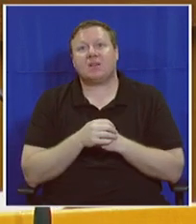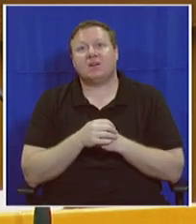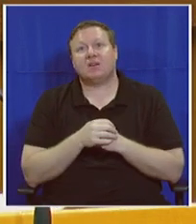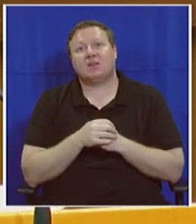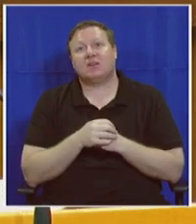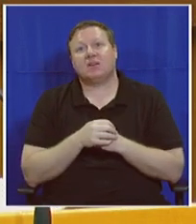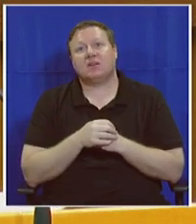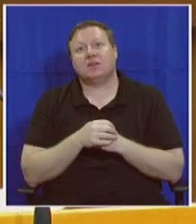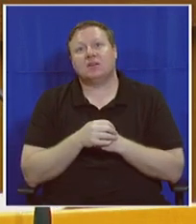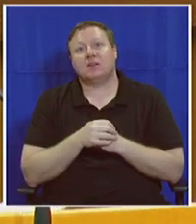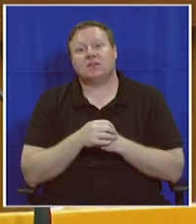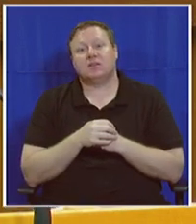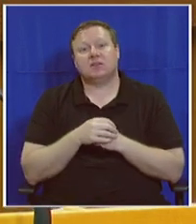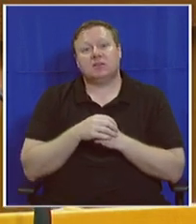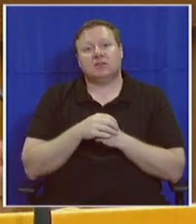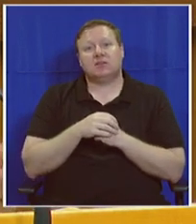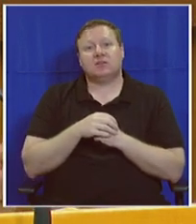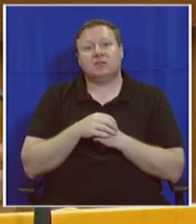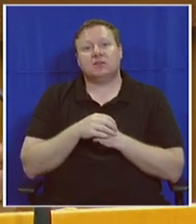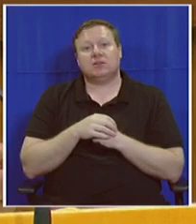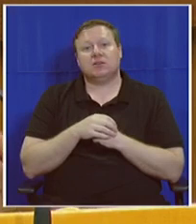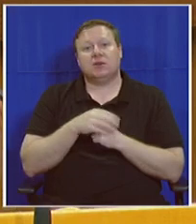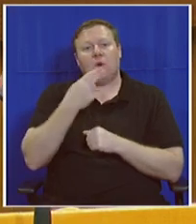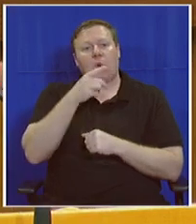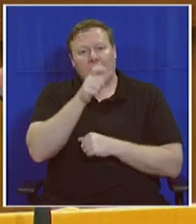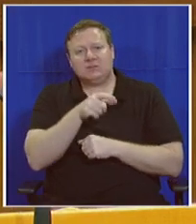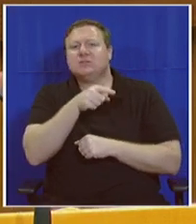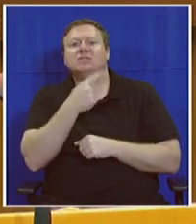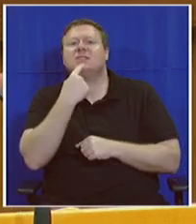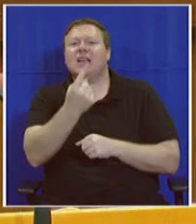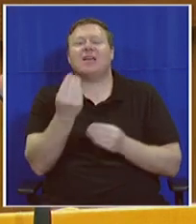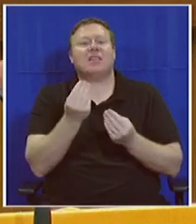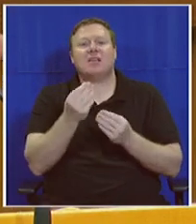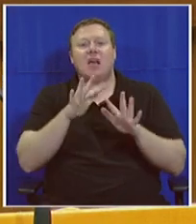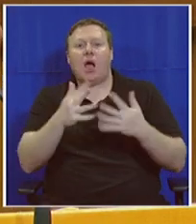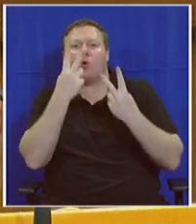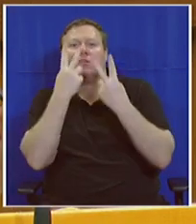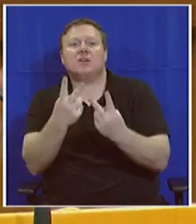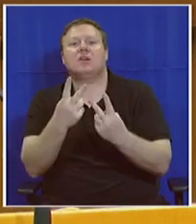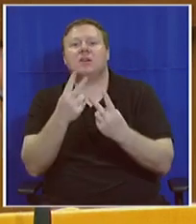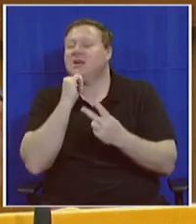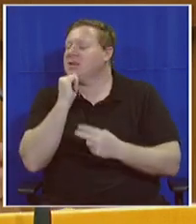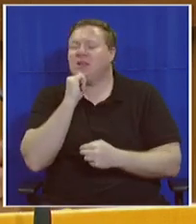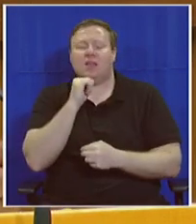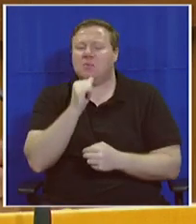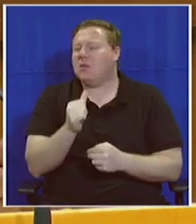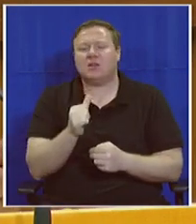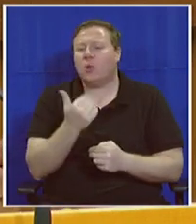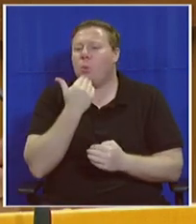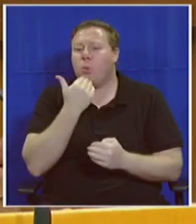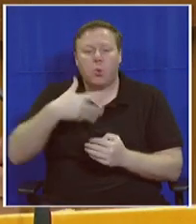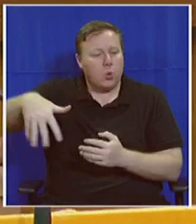she would say things as she saw them, irrespective of the company she was in.